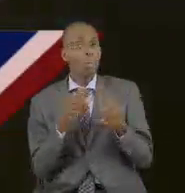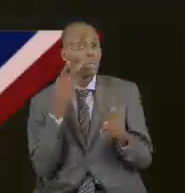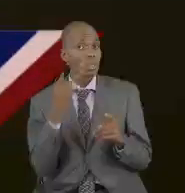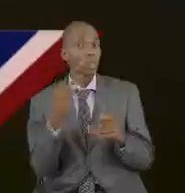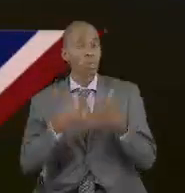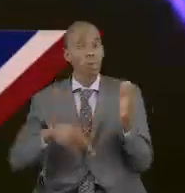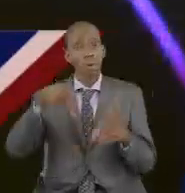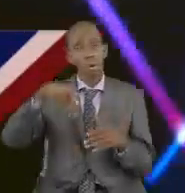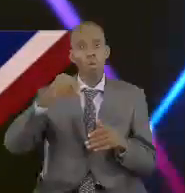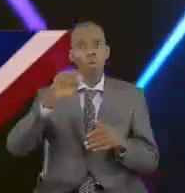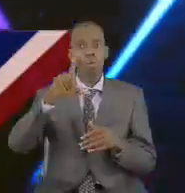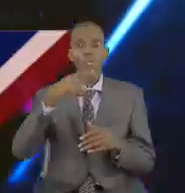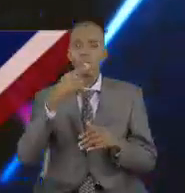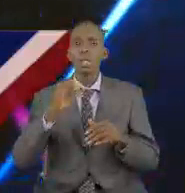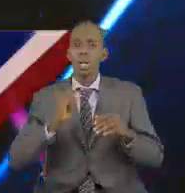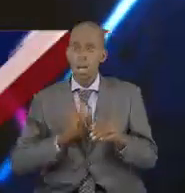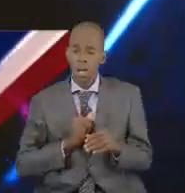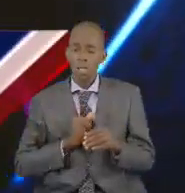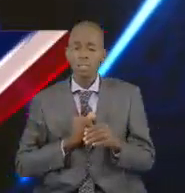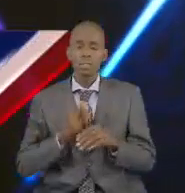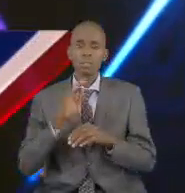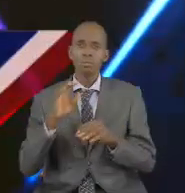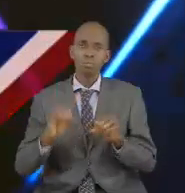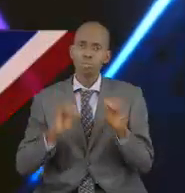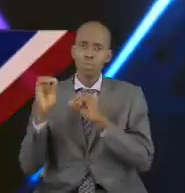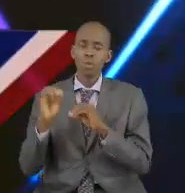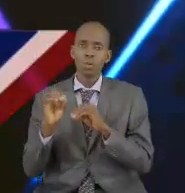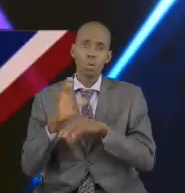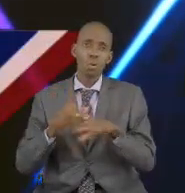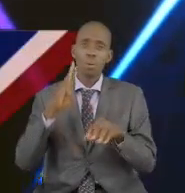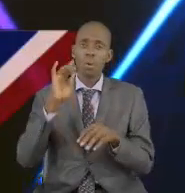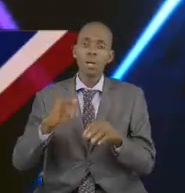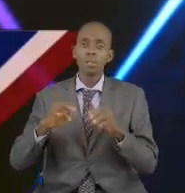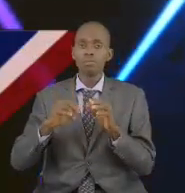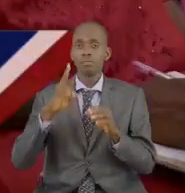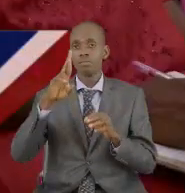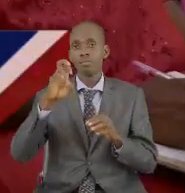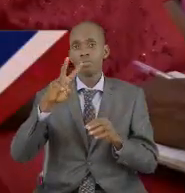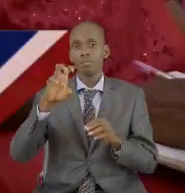up by revelation and I communicated to them that